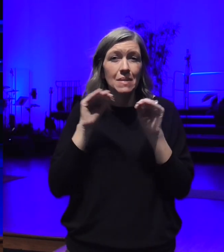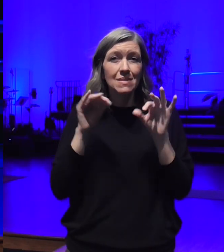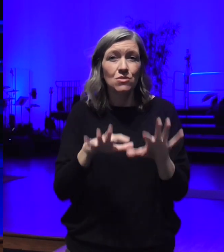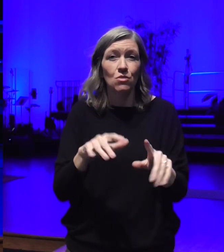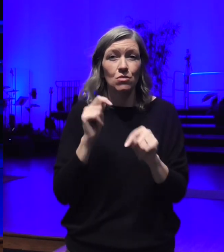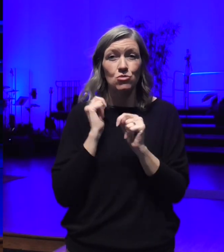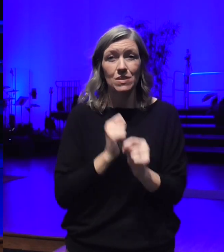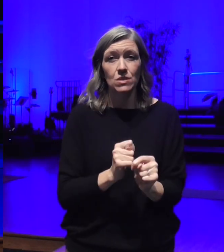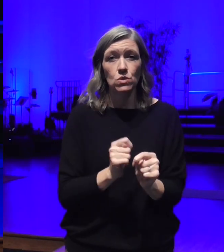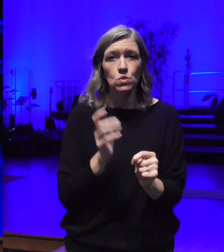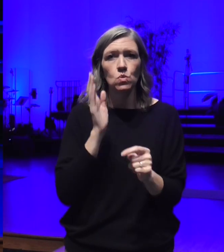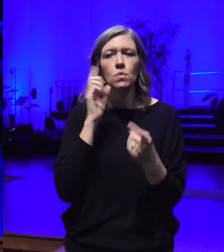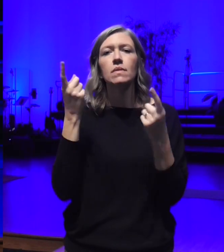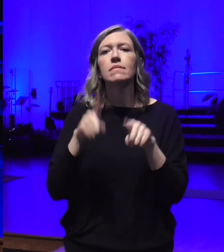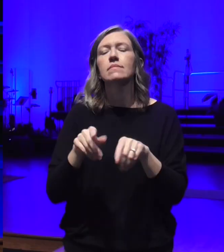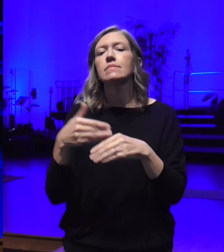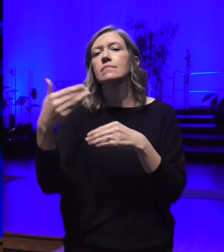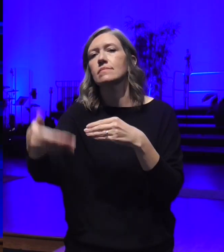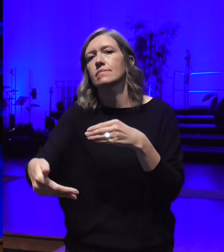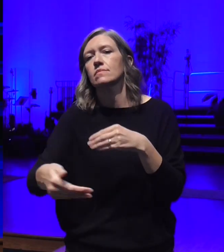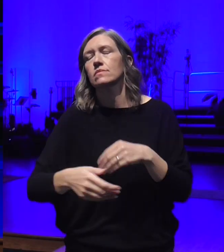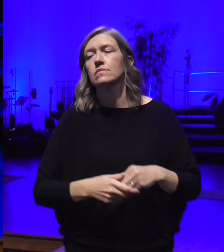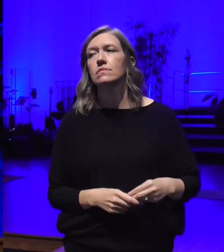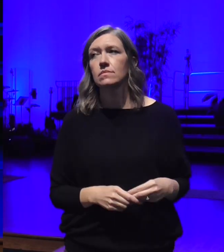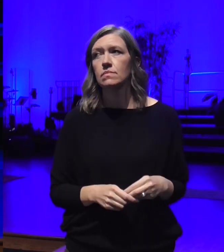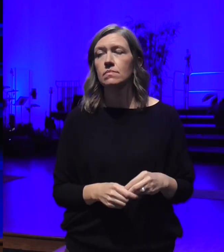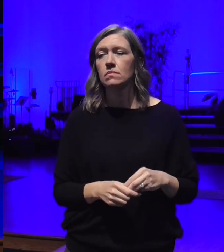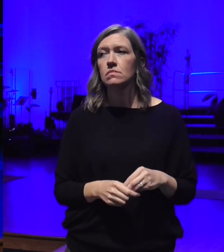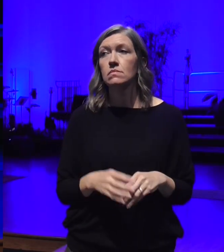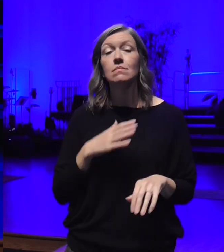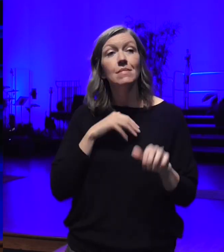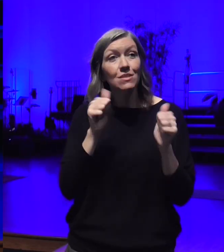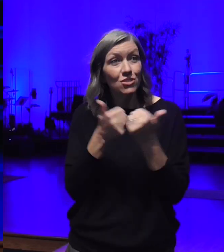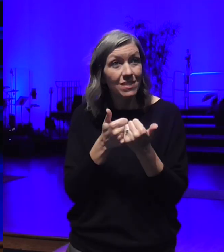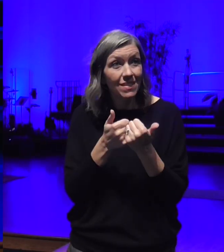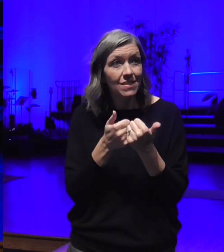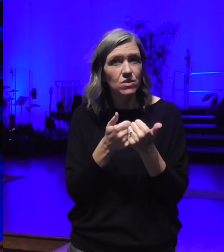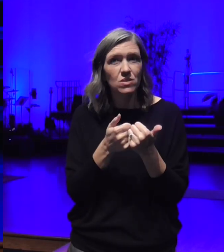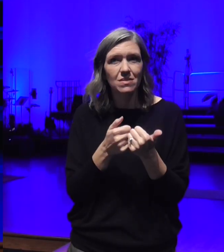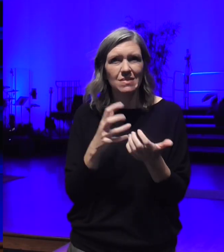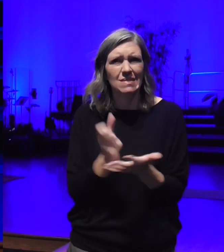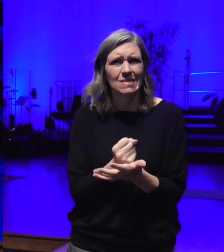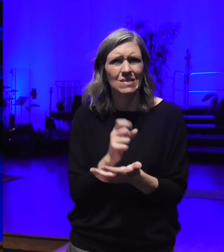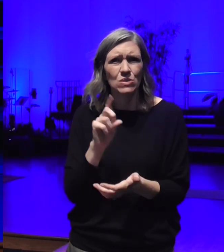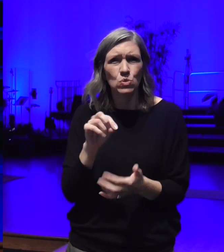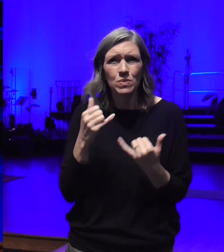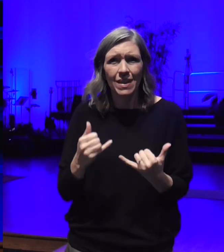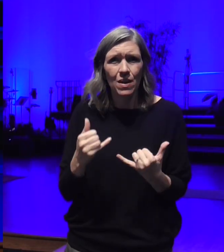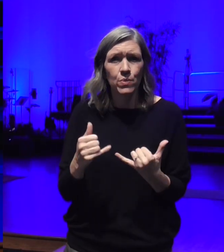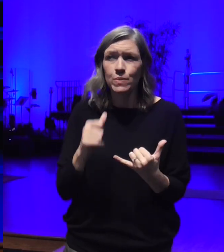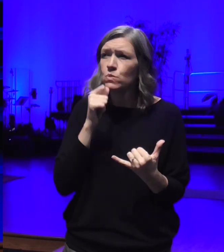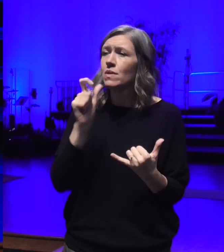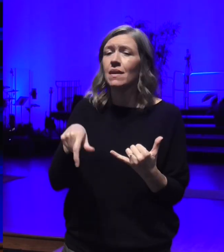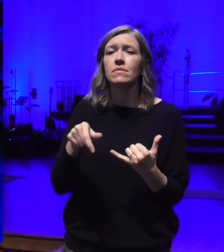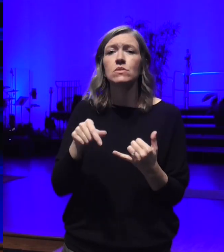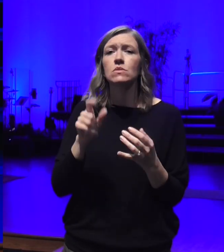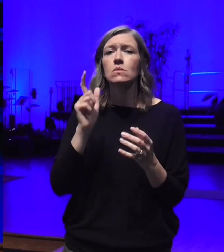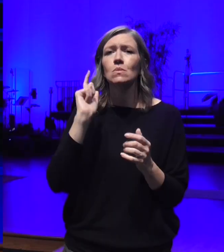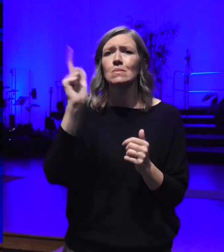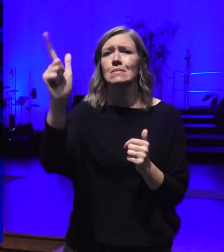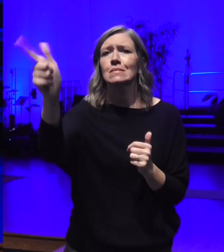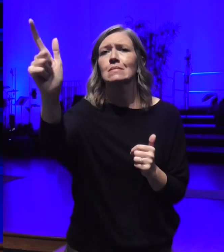tradition, will follow after." My challenge is to do that now. You don't have to wait for